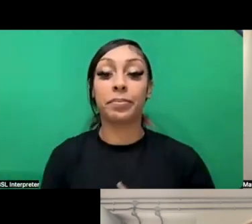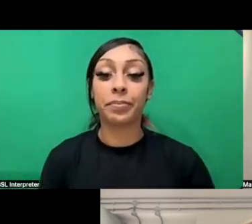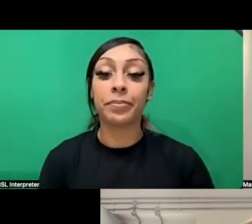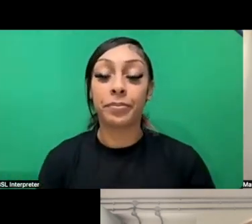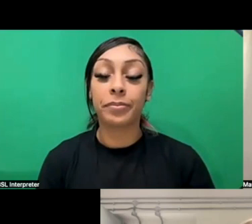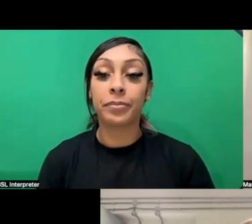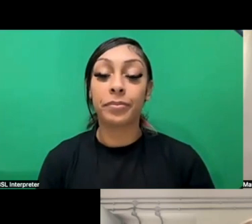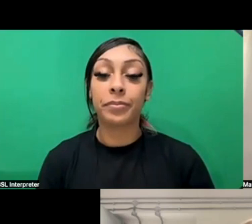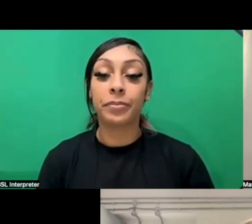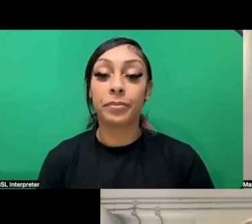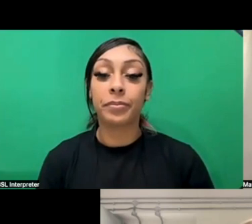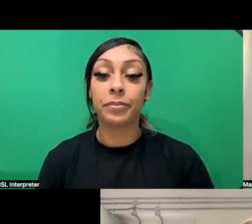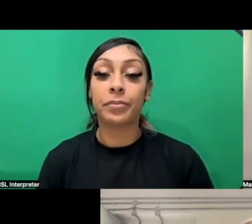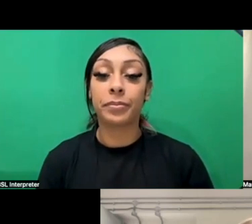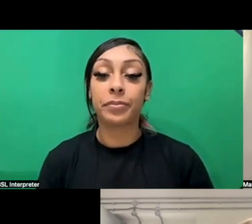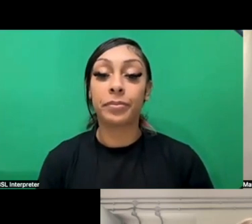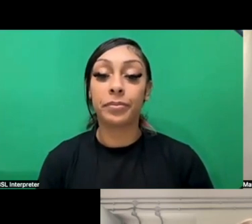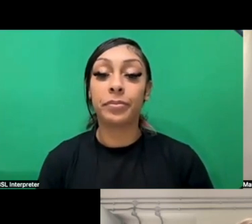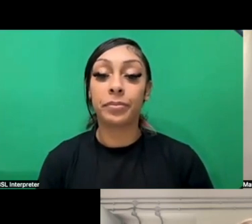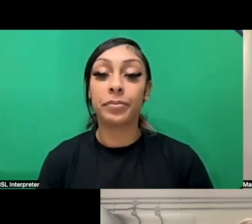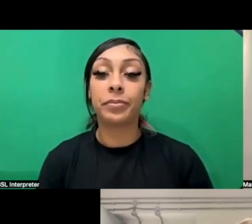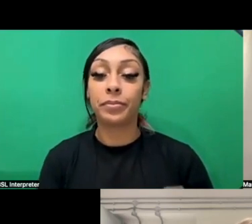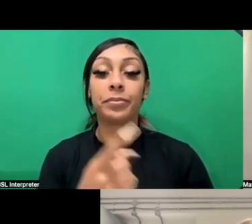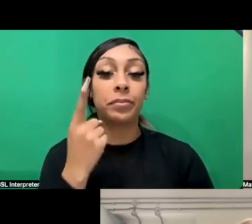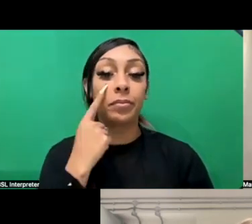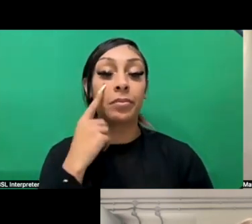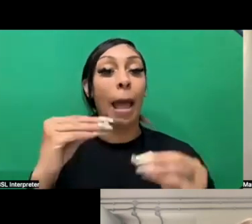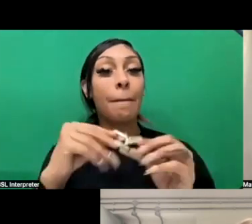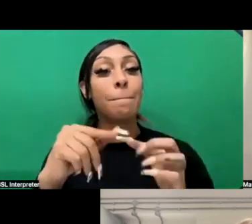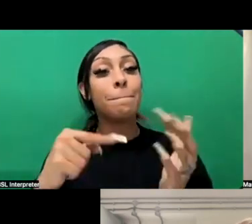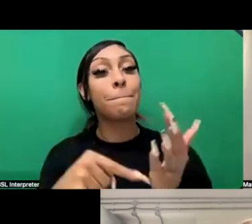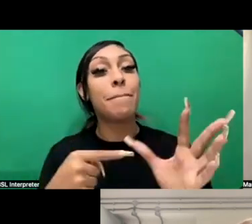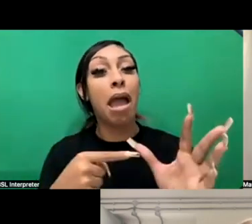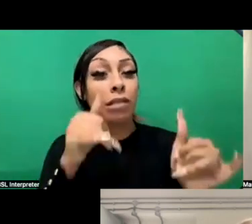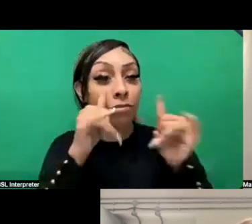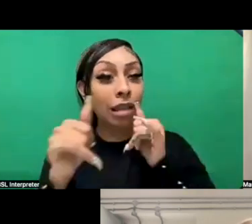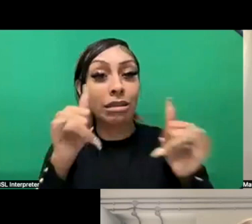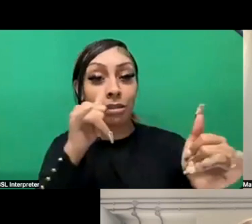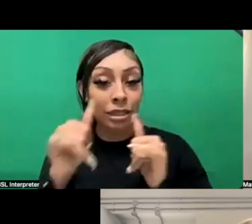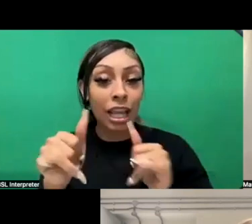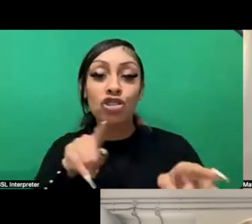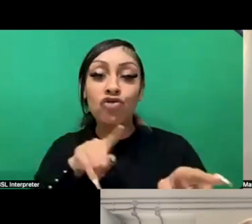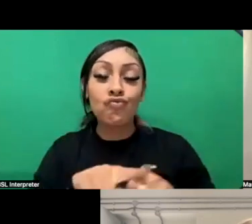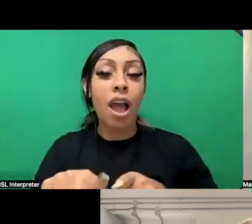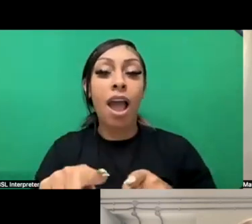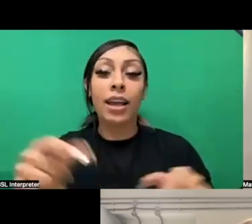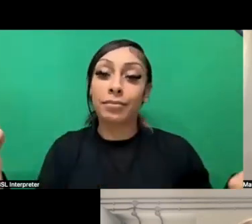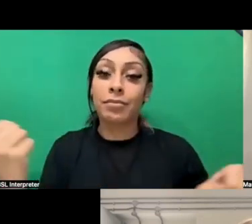visually impaired users, beta testers. So we try to make our